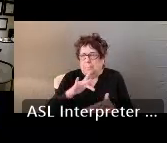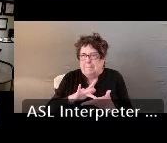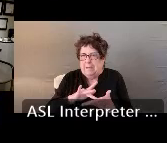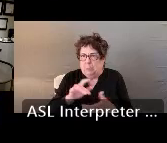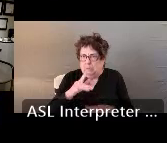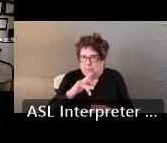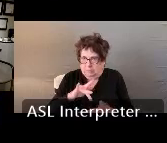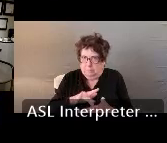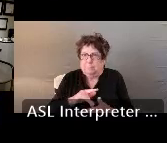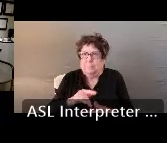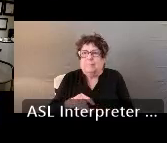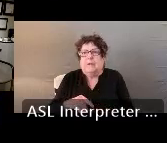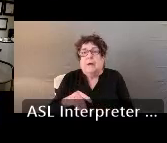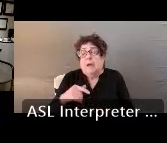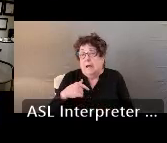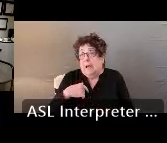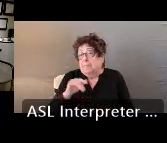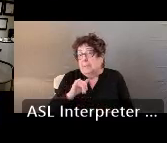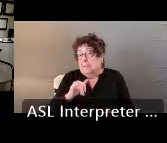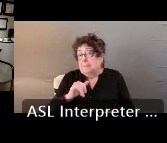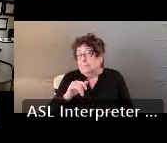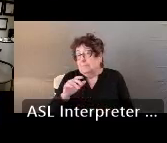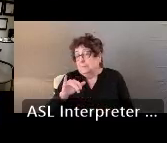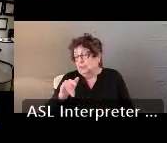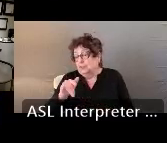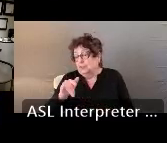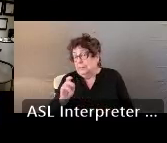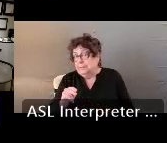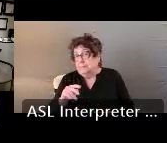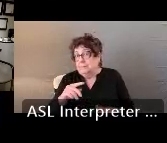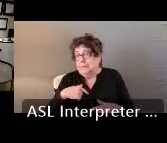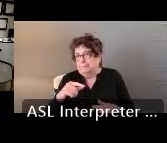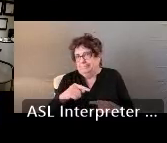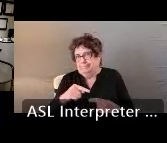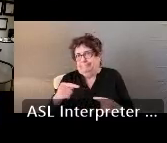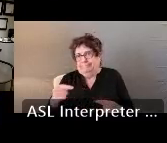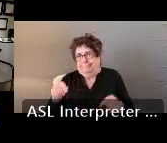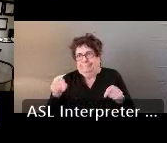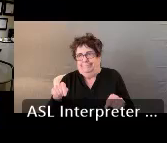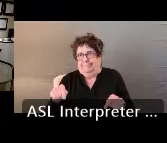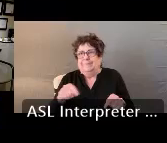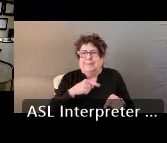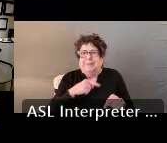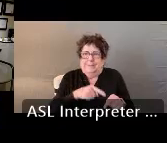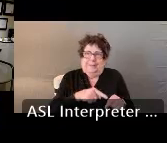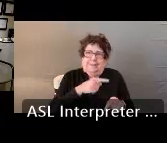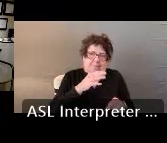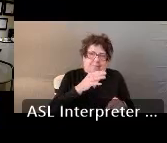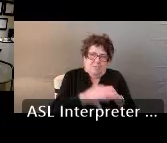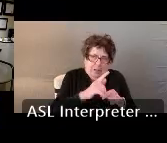essentially Jason's counterpart on the American Sign Language side of things. Rochester, New York has a very large deaf